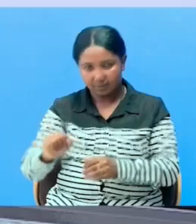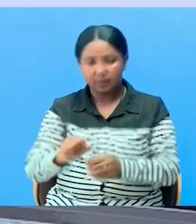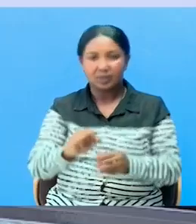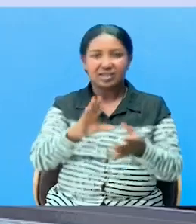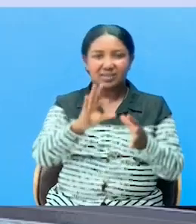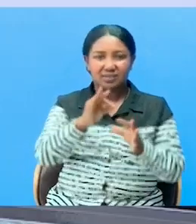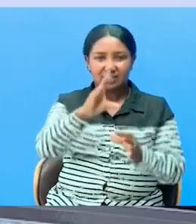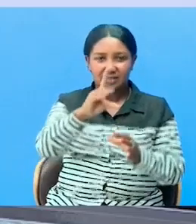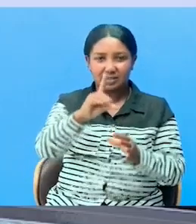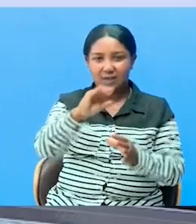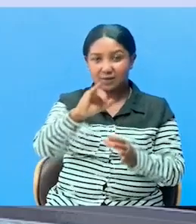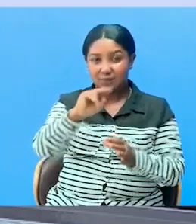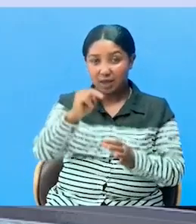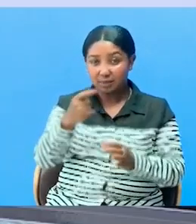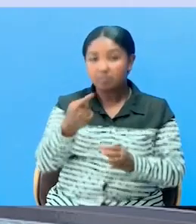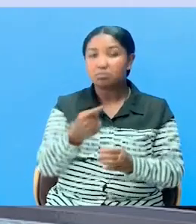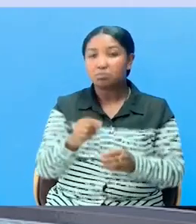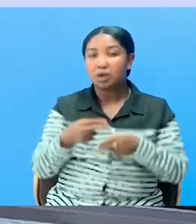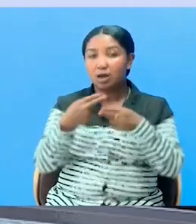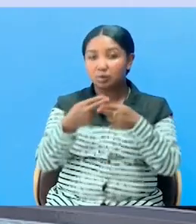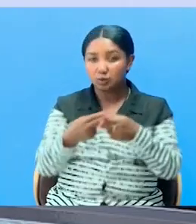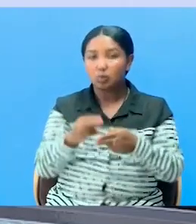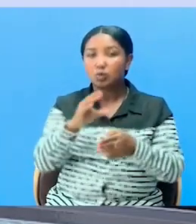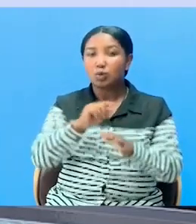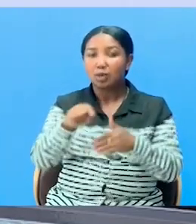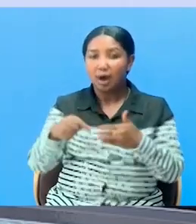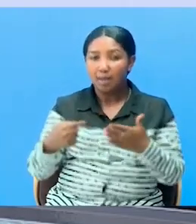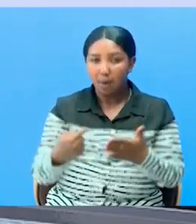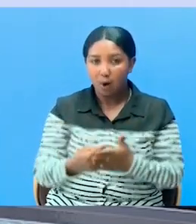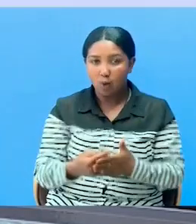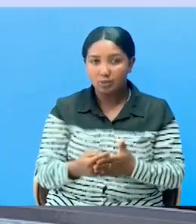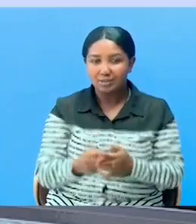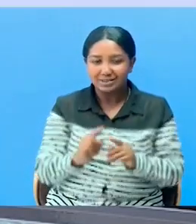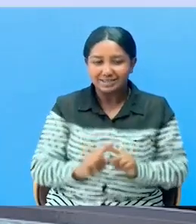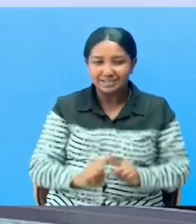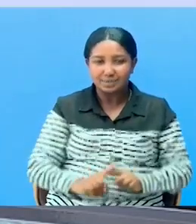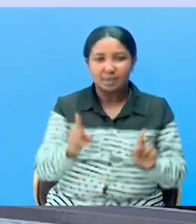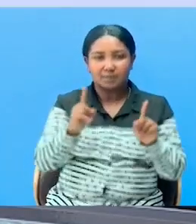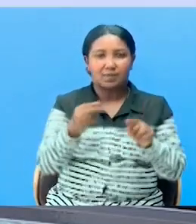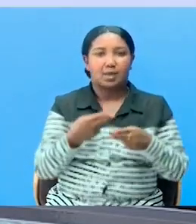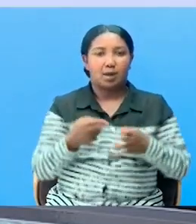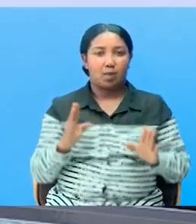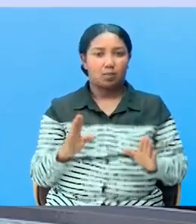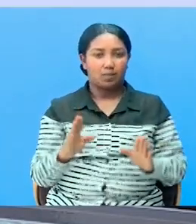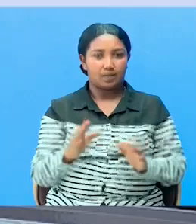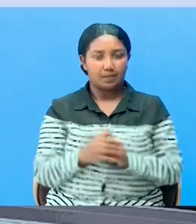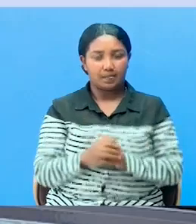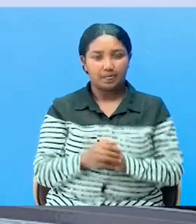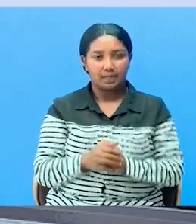Definite article is an article that can be talking about a specific noun,